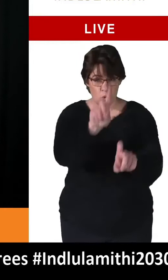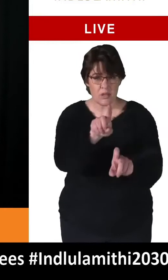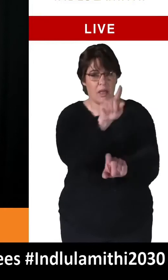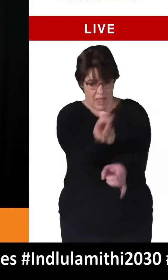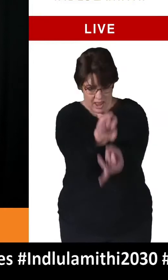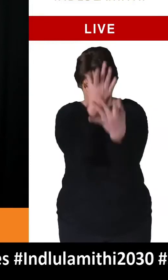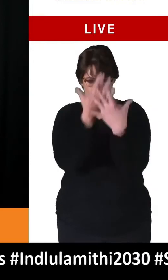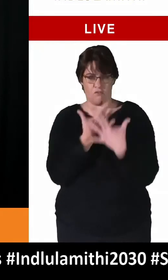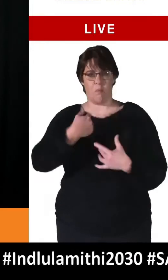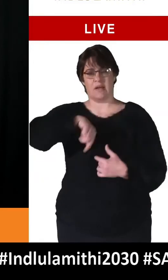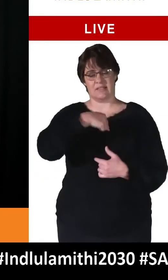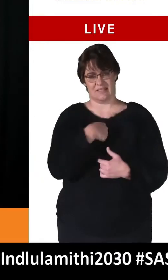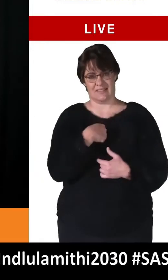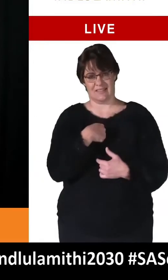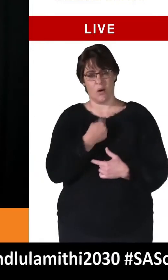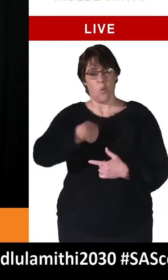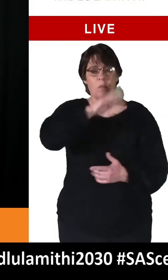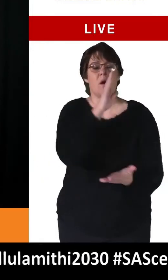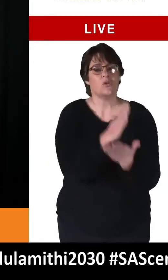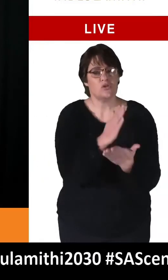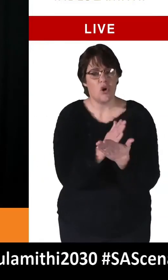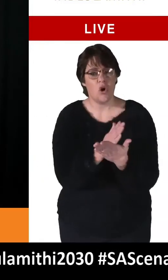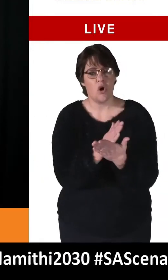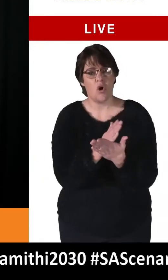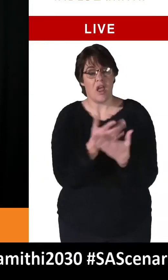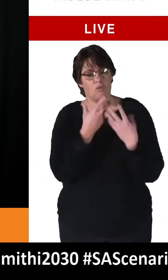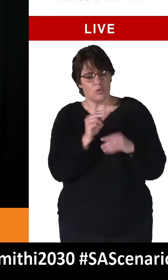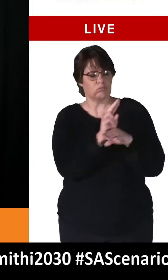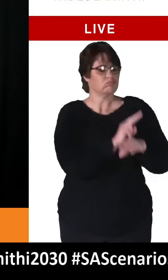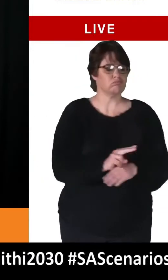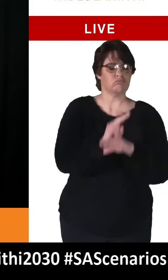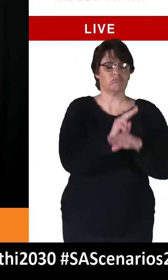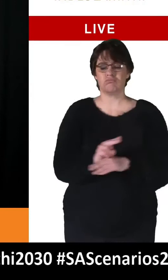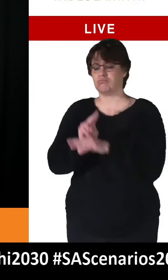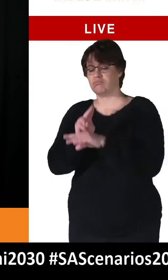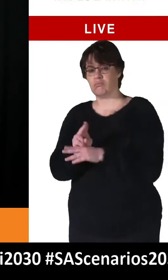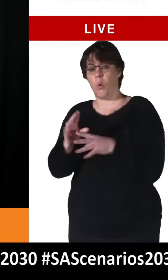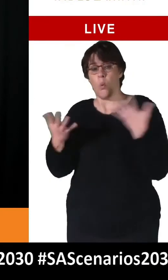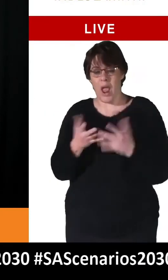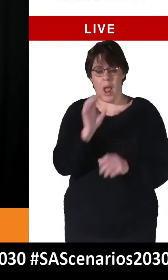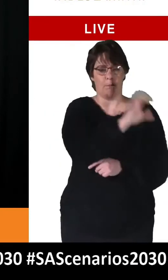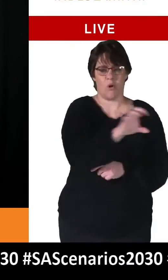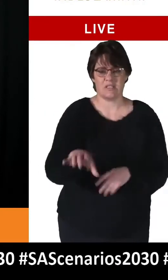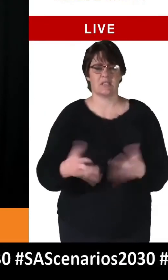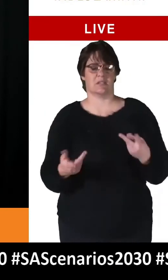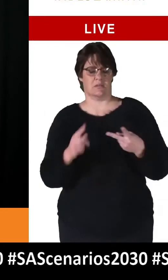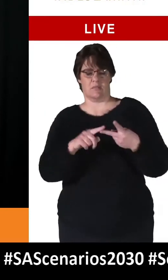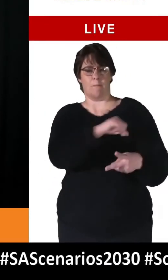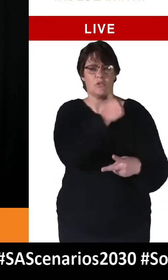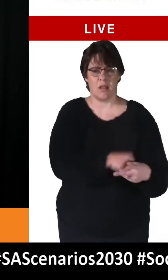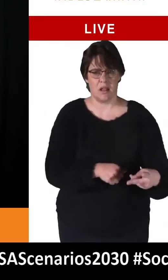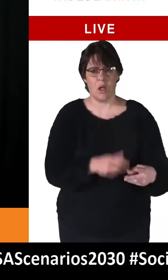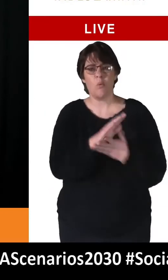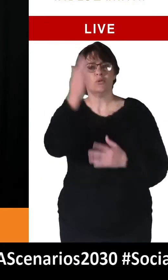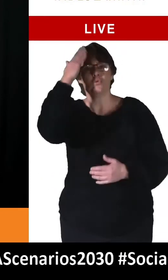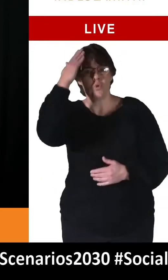informed. We ourselves must make sure that when we do our oversight in the provinces, in the municipalities, we know